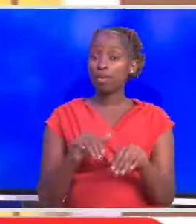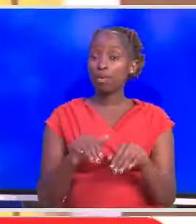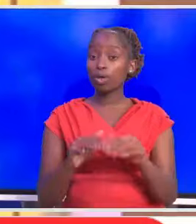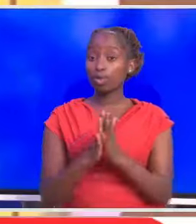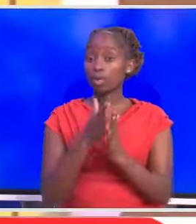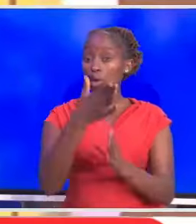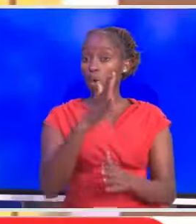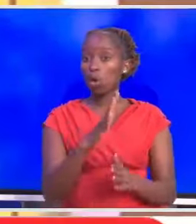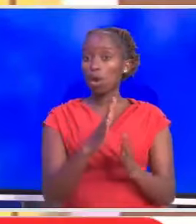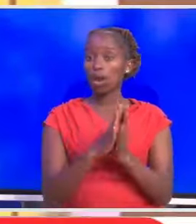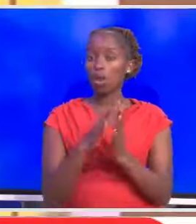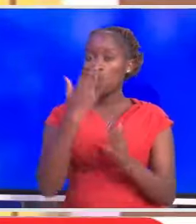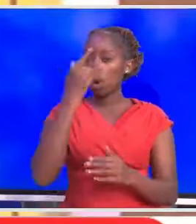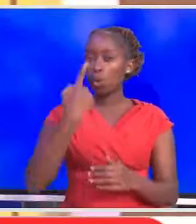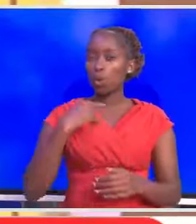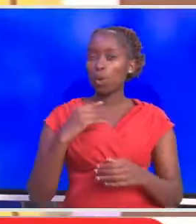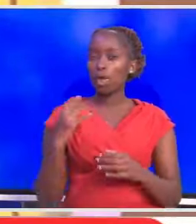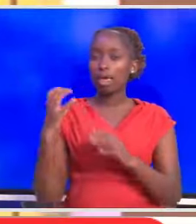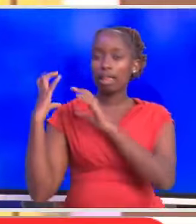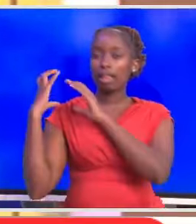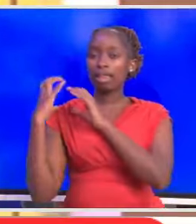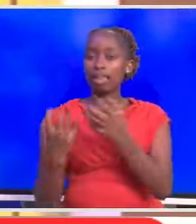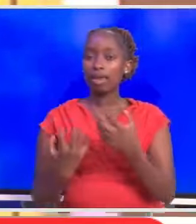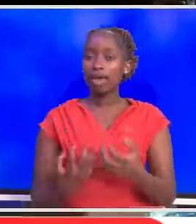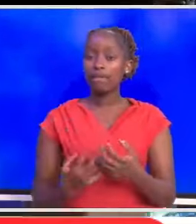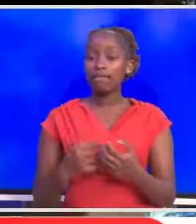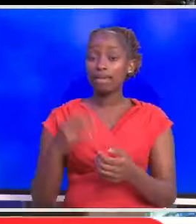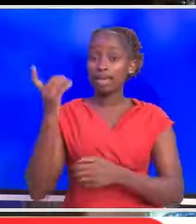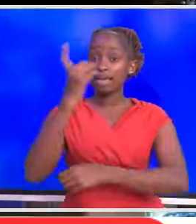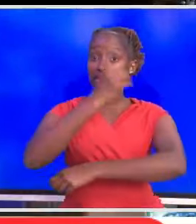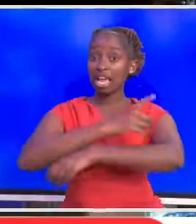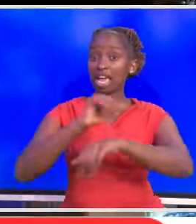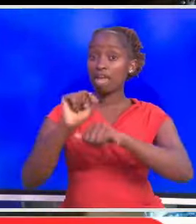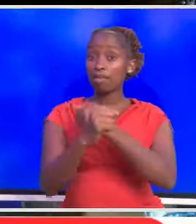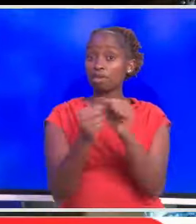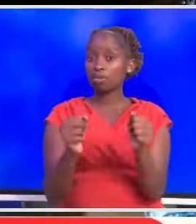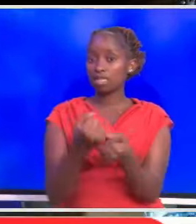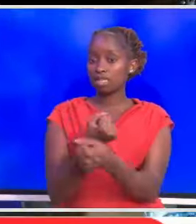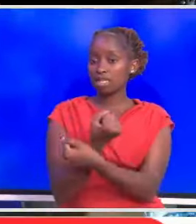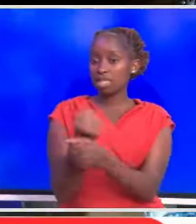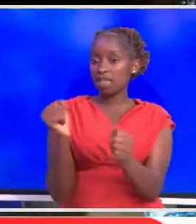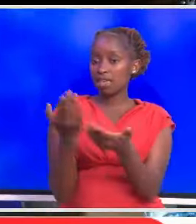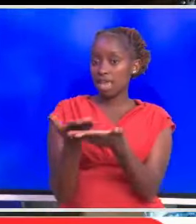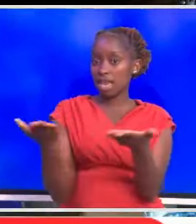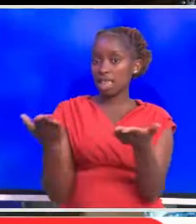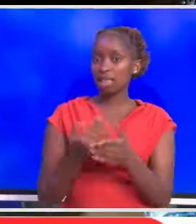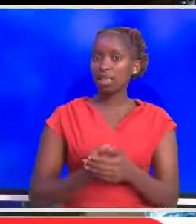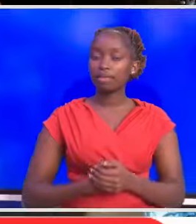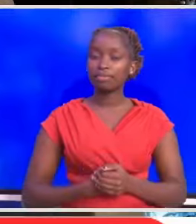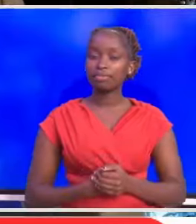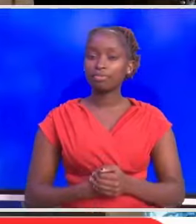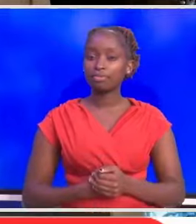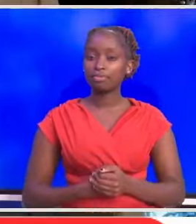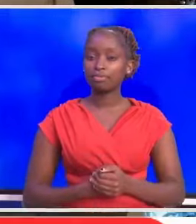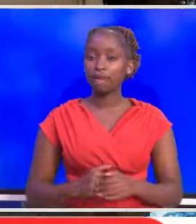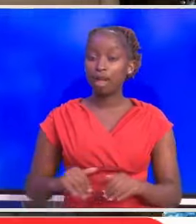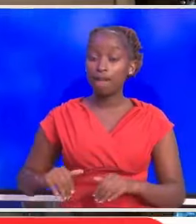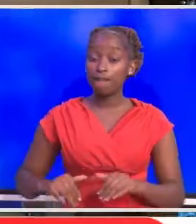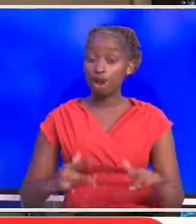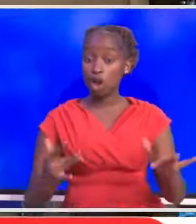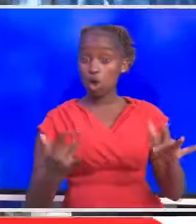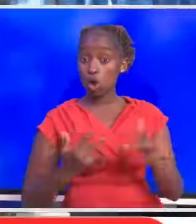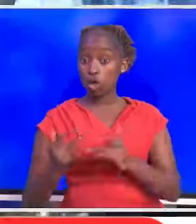tumeumia kabisa. Kwa sababu kwa siku hata uwezi kusave hata shilingi moja. Understand this industry before. It goes too far. Following concerns that the